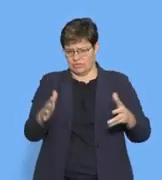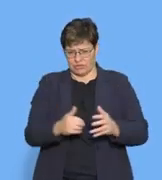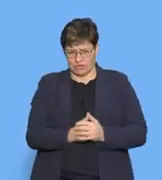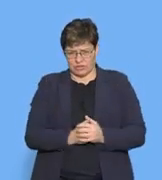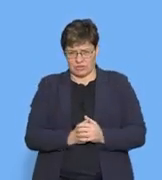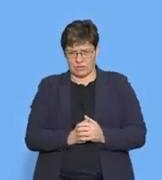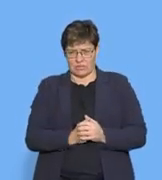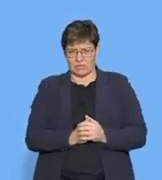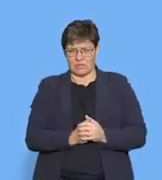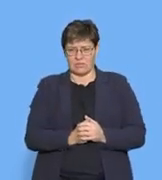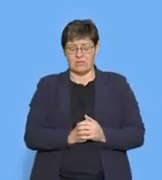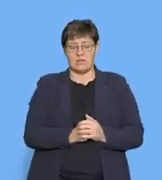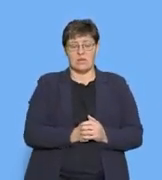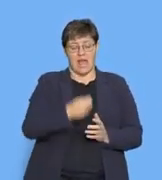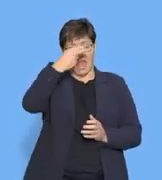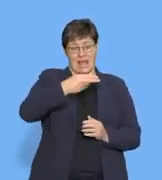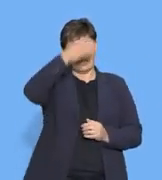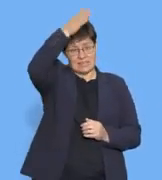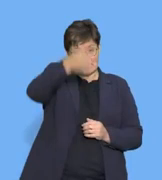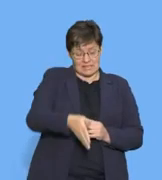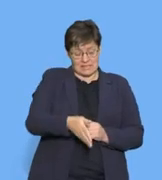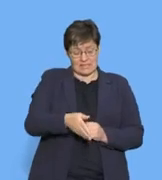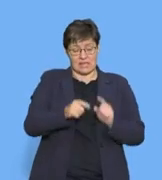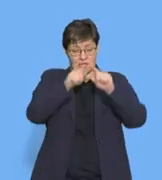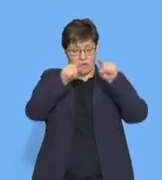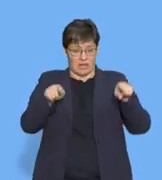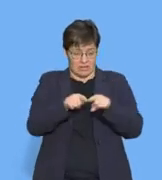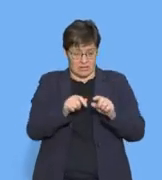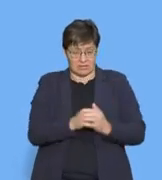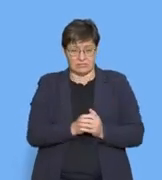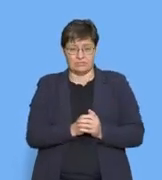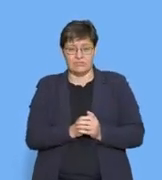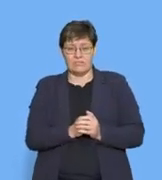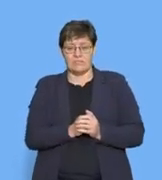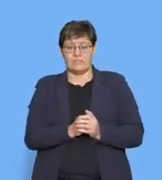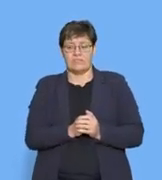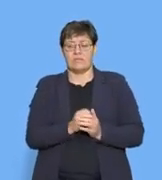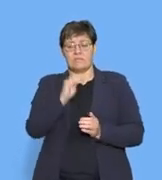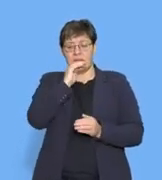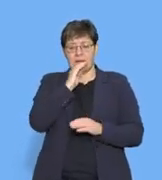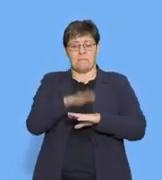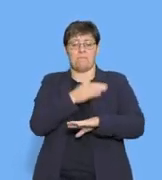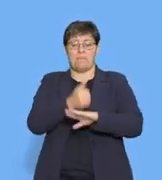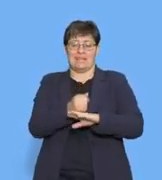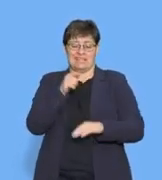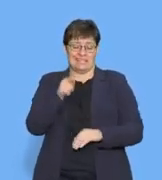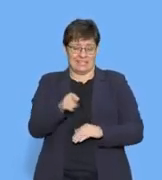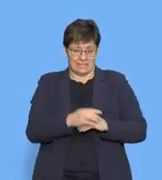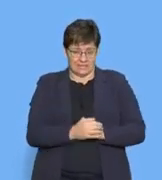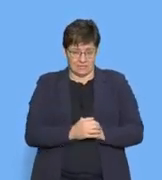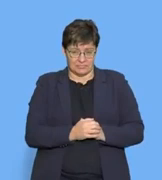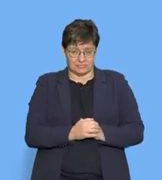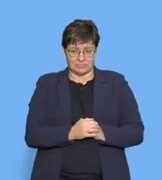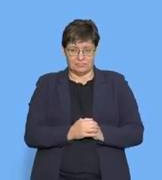this lots of times. So that's going to be your height of your triangle, and this would now be